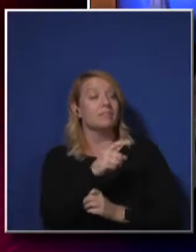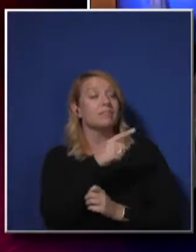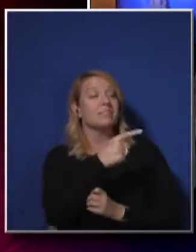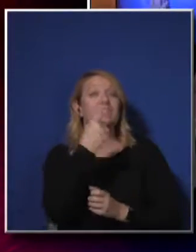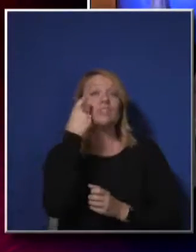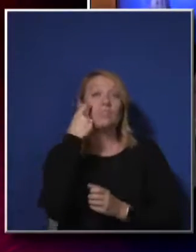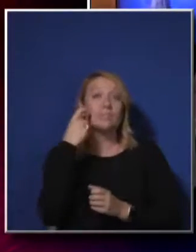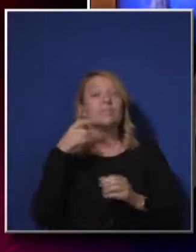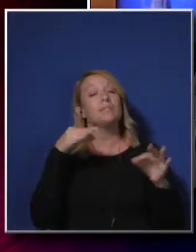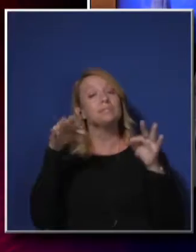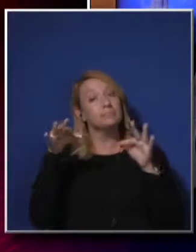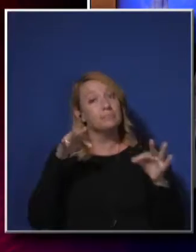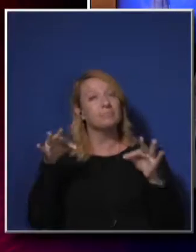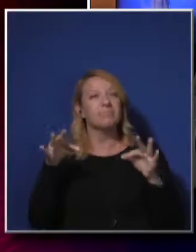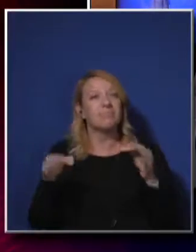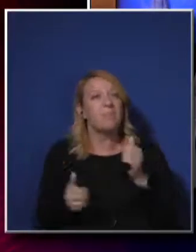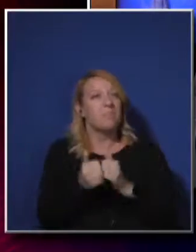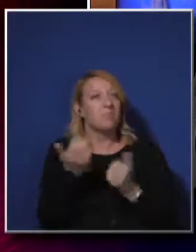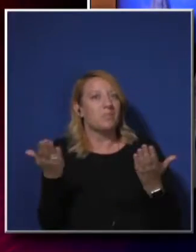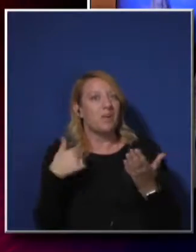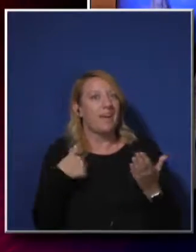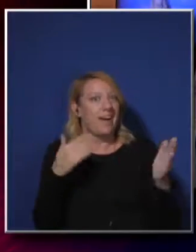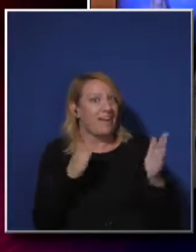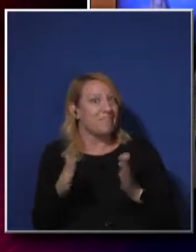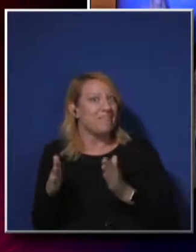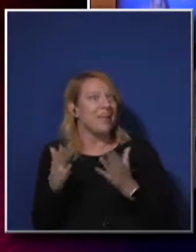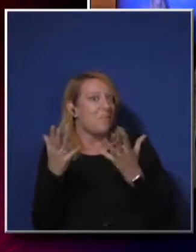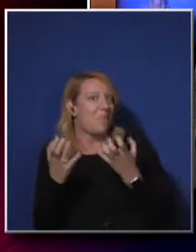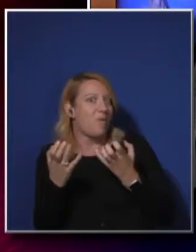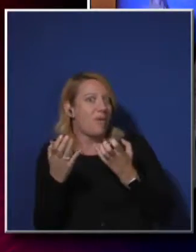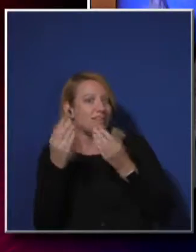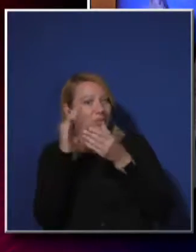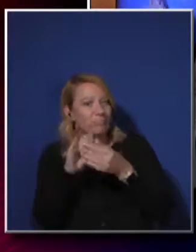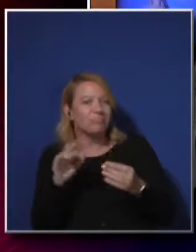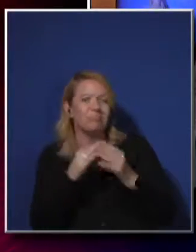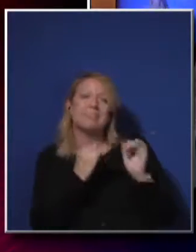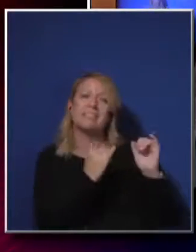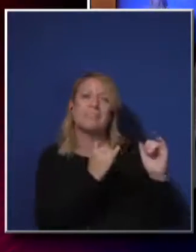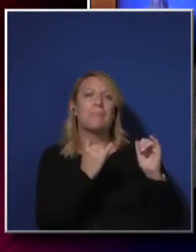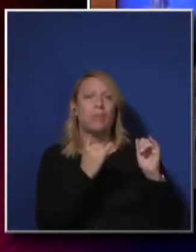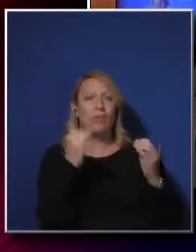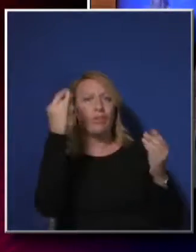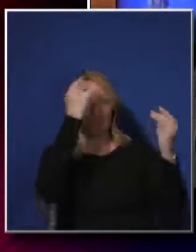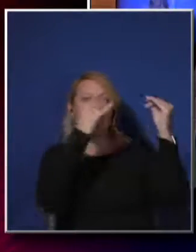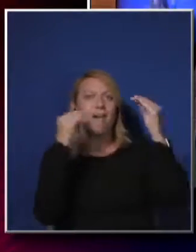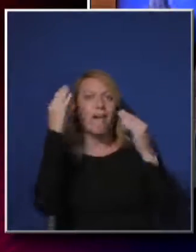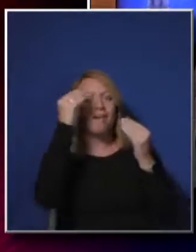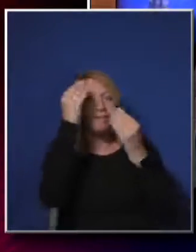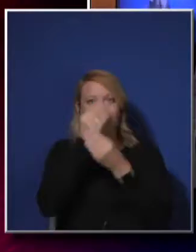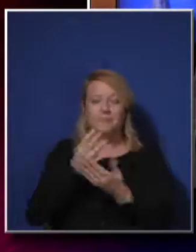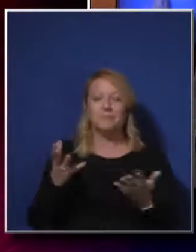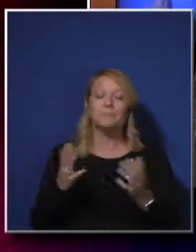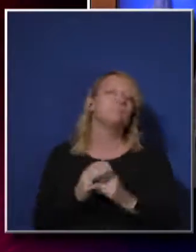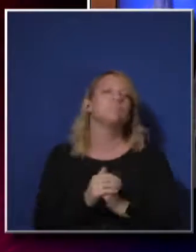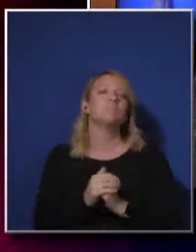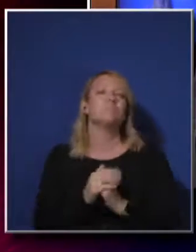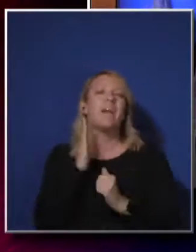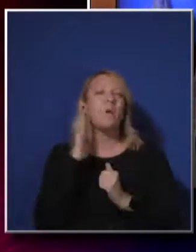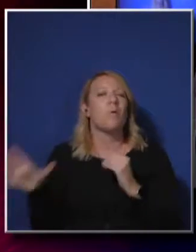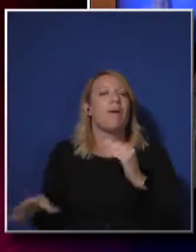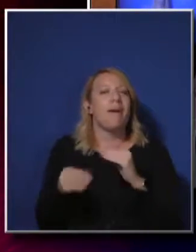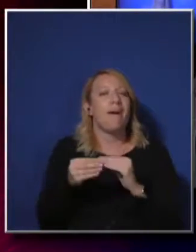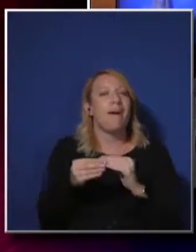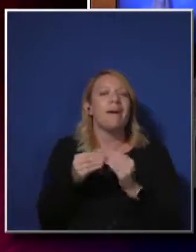a lot of what I wanted to say. Very similar thoughts here. But I'm going to add a few thoughts, a